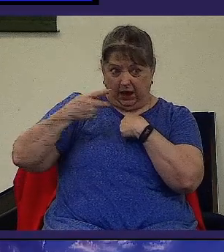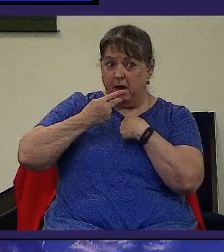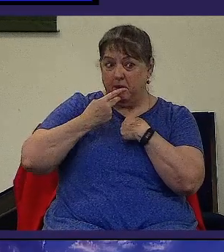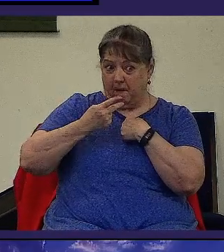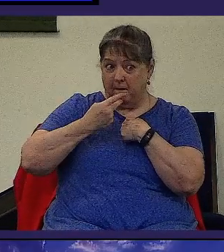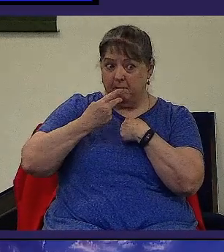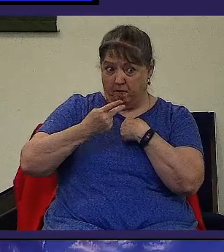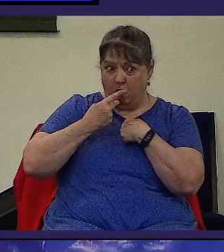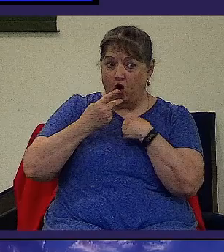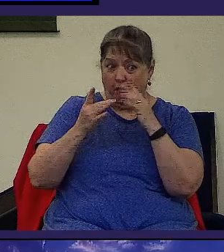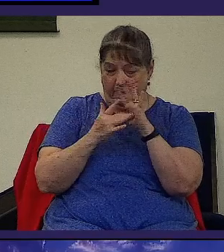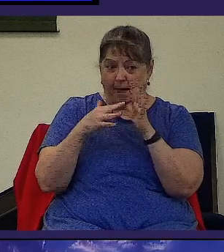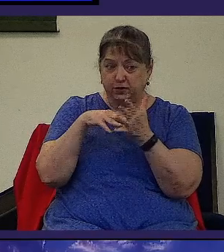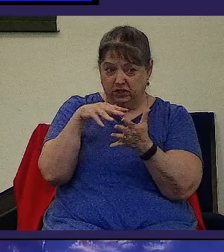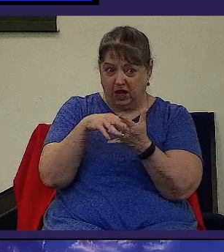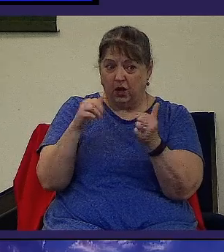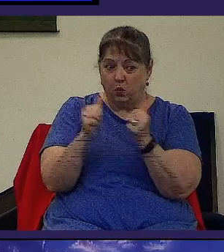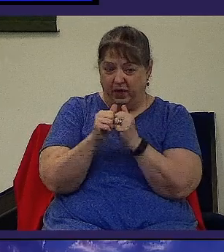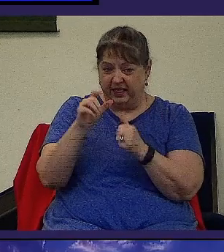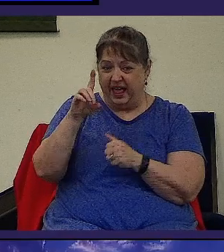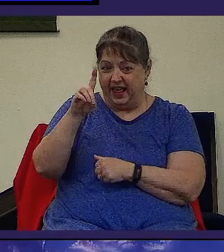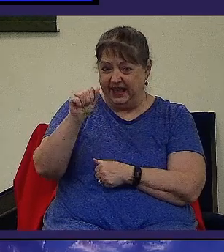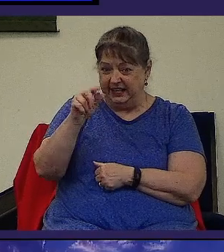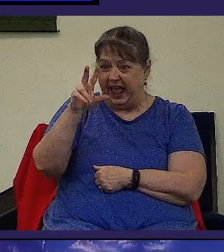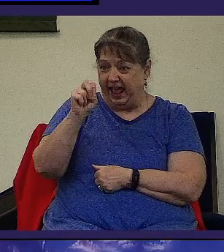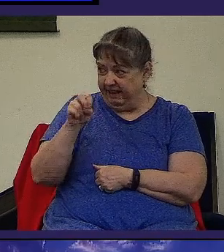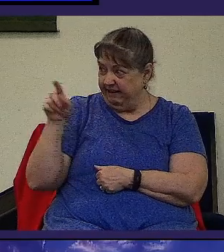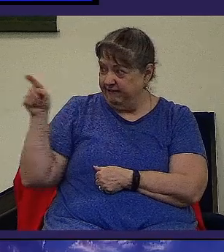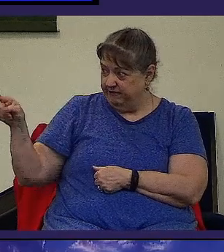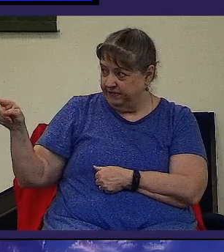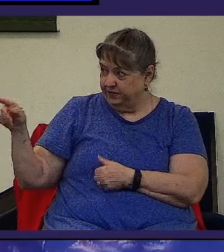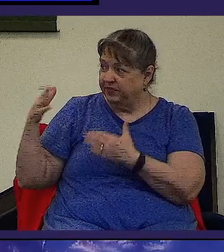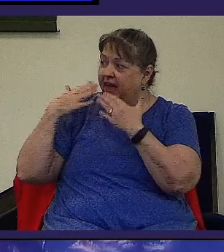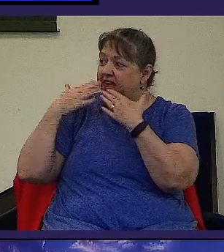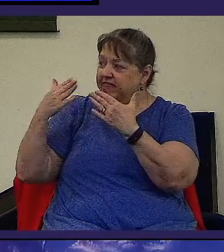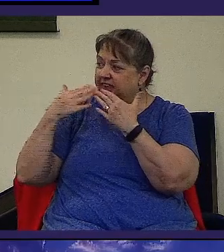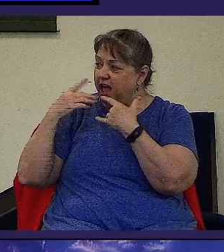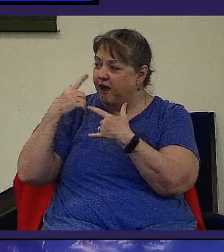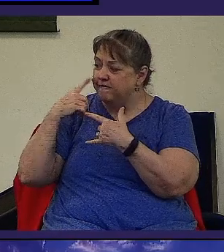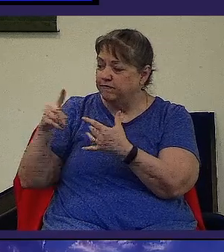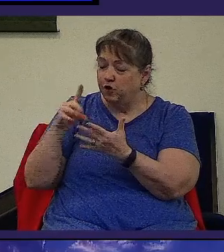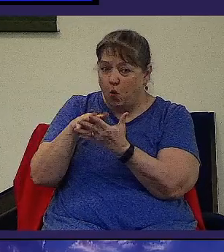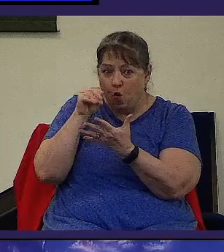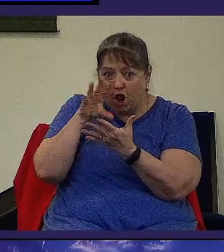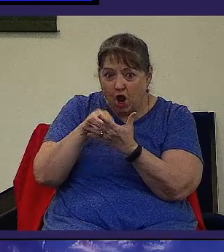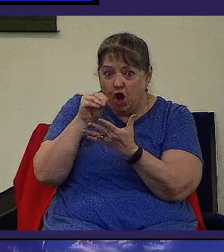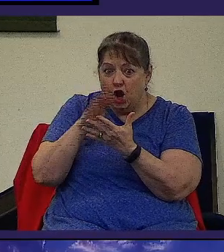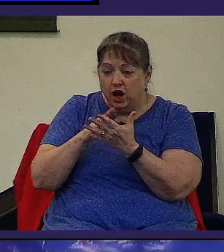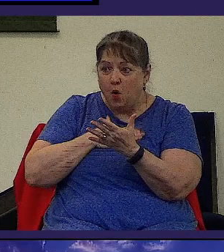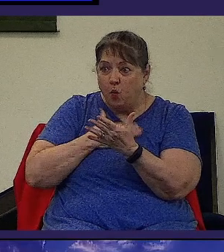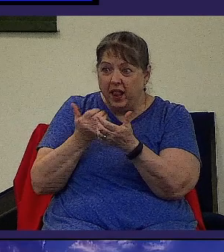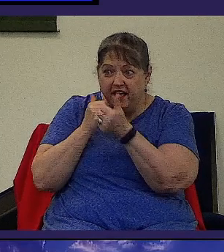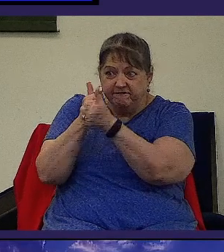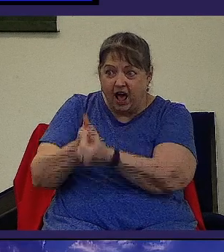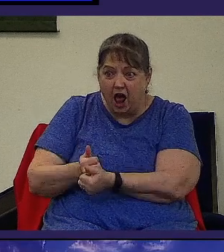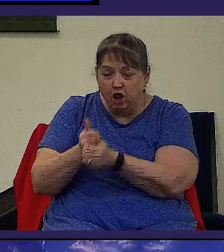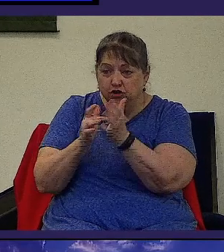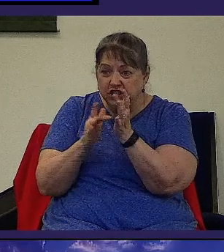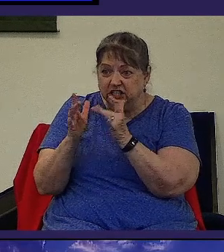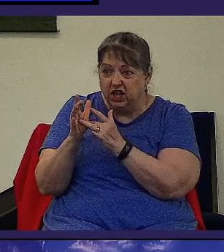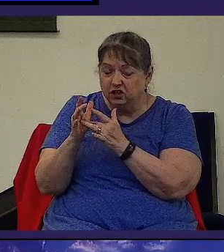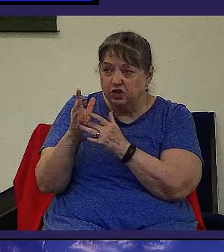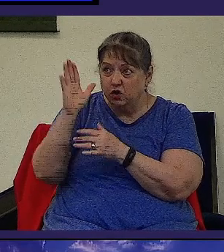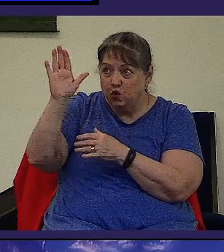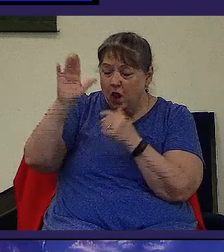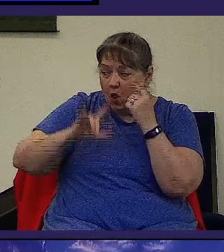completion that dave and ray um thank you for your desire to learn more about following jesus christ as lord